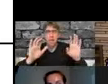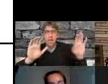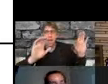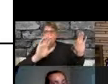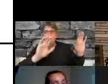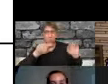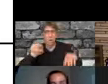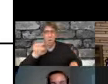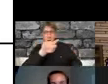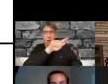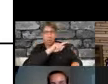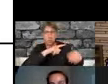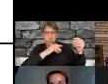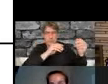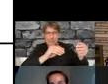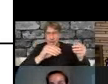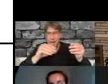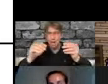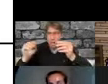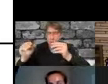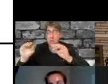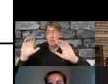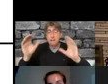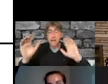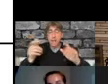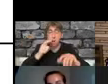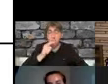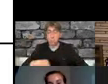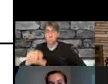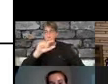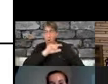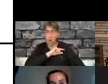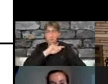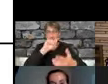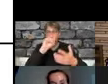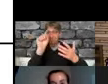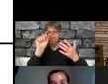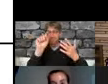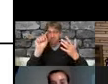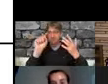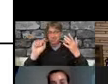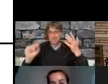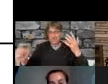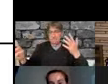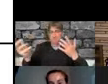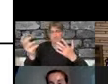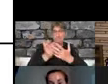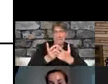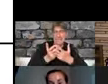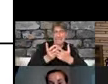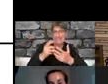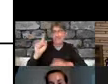collect, compare the retailer's attributes to the need of the nearby stops, and select the retailer best serving our riders,